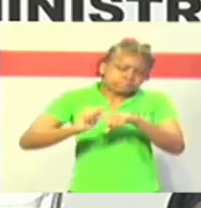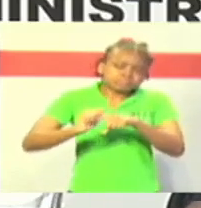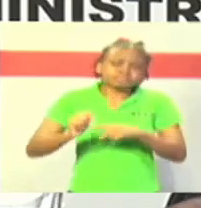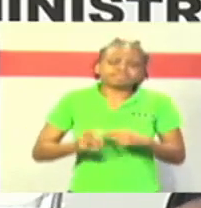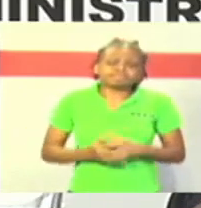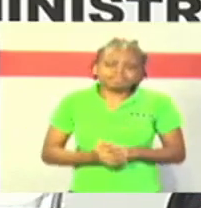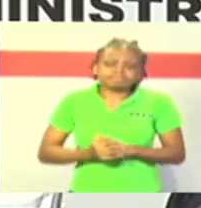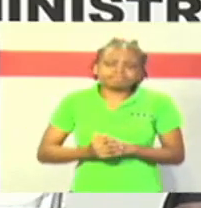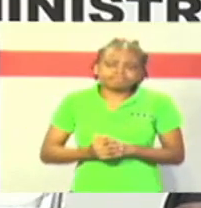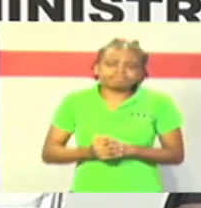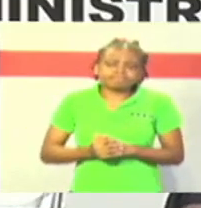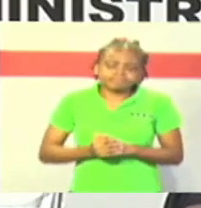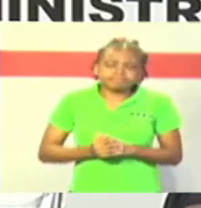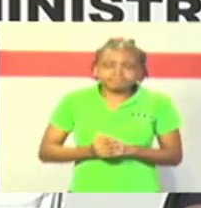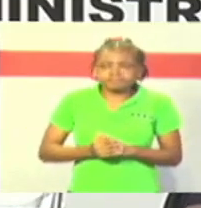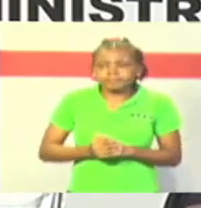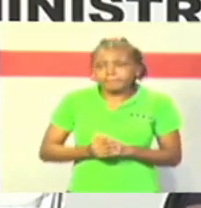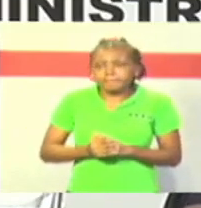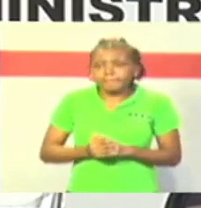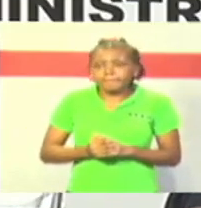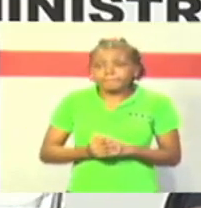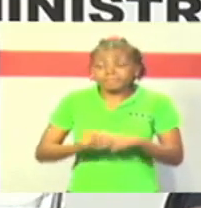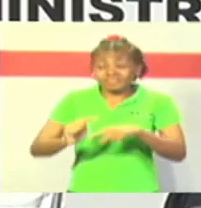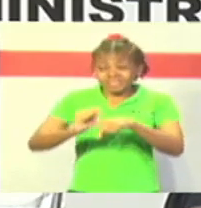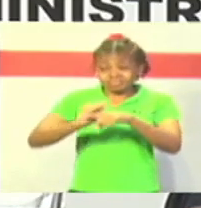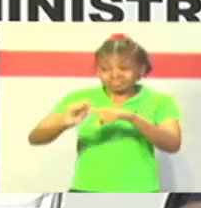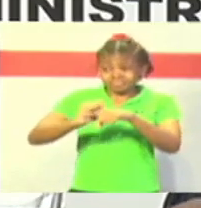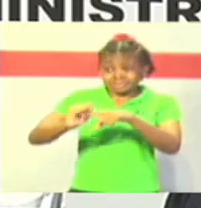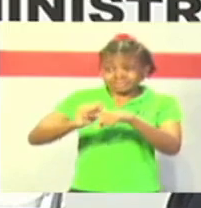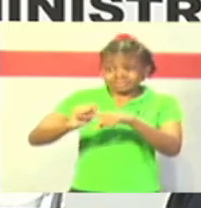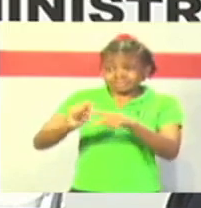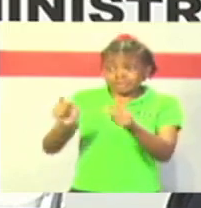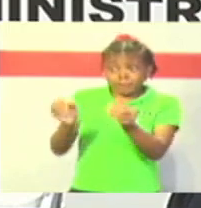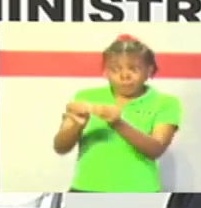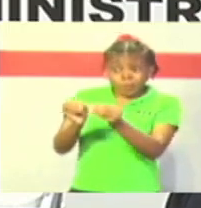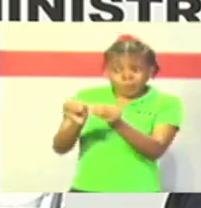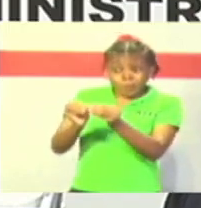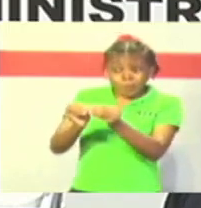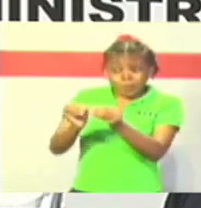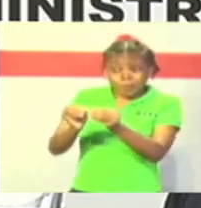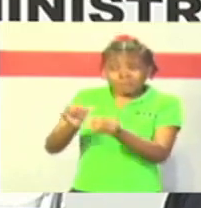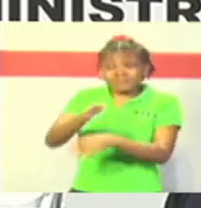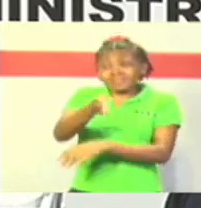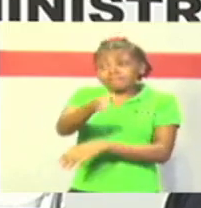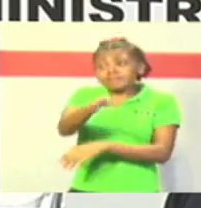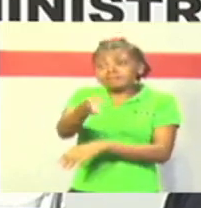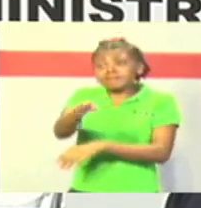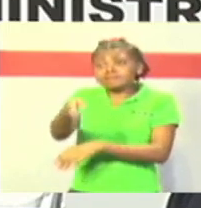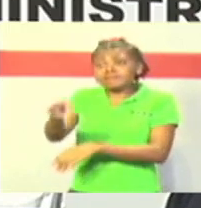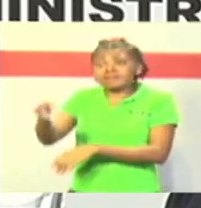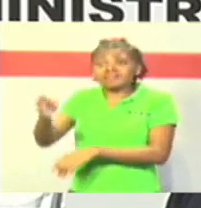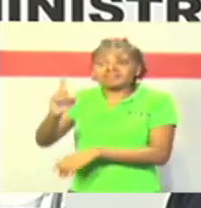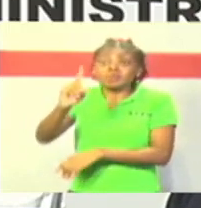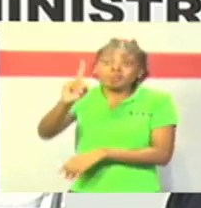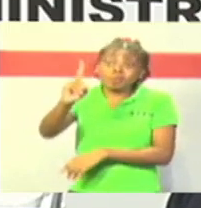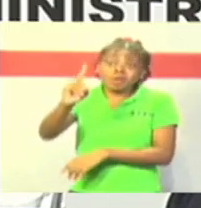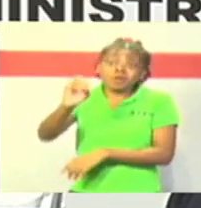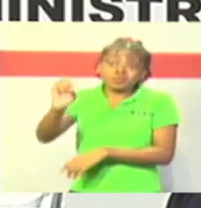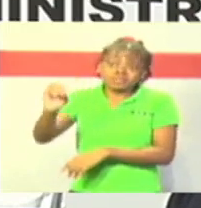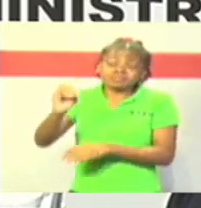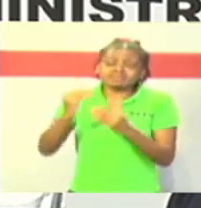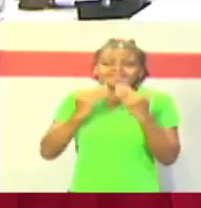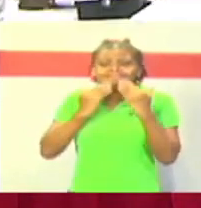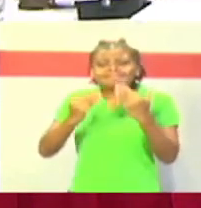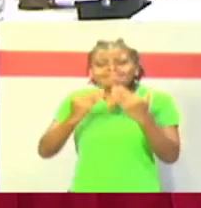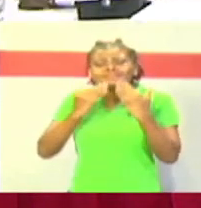trained, particularly for our clinical staff and ward management staff, at least 100 members of staff. Thank you very